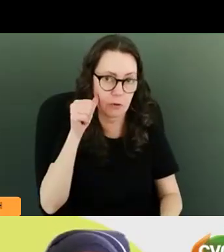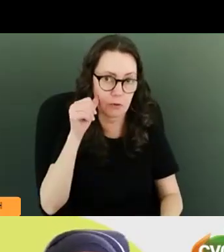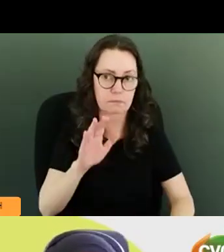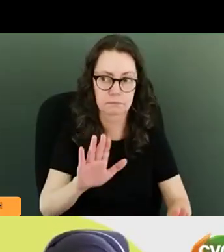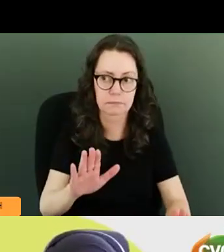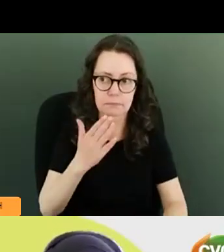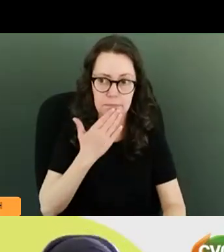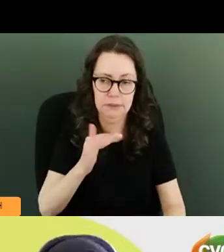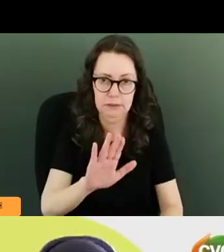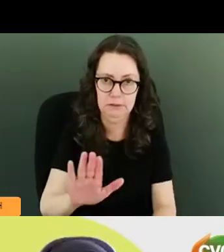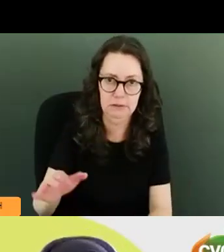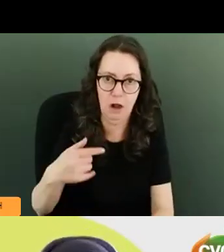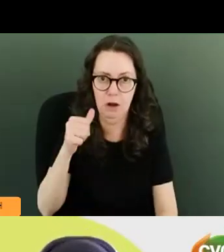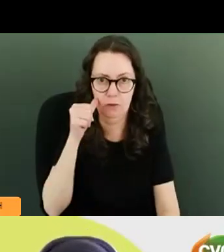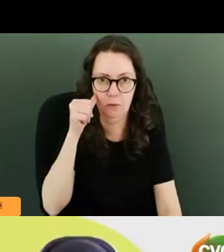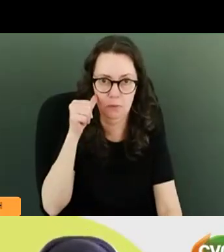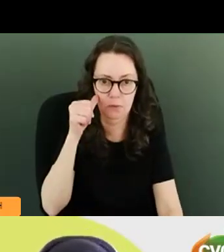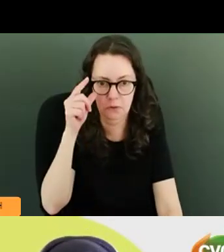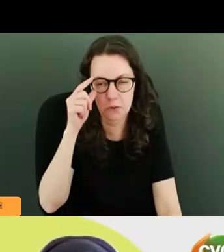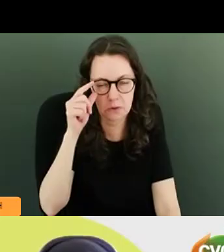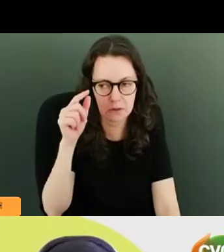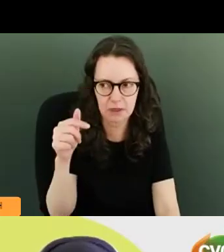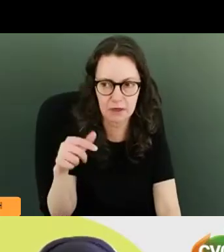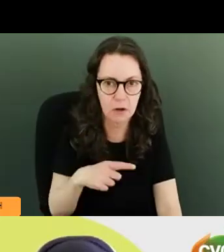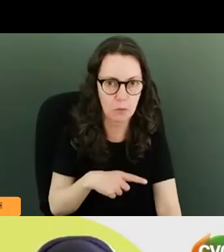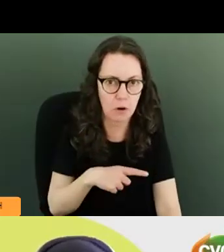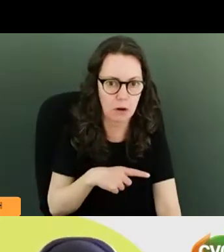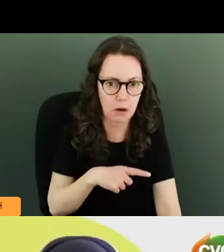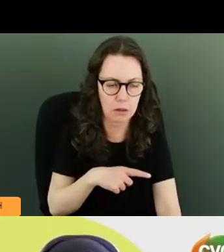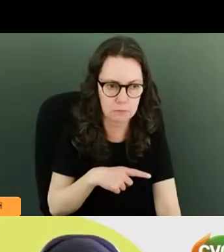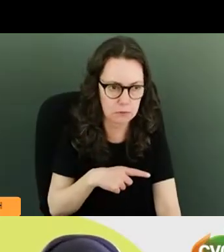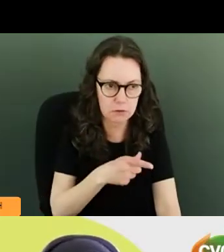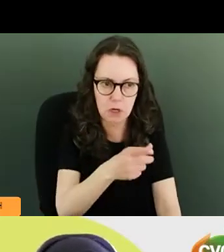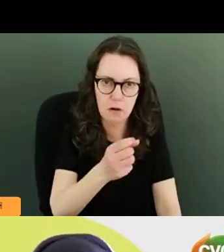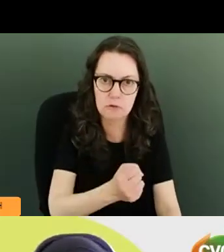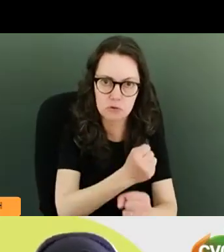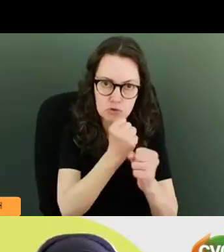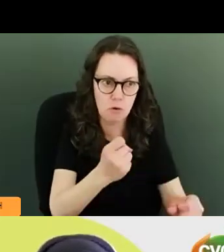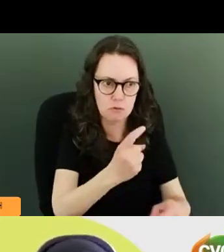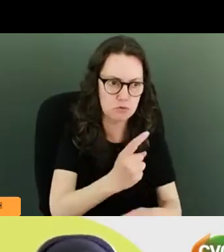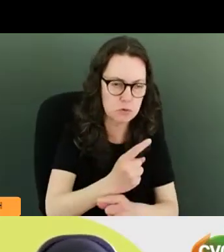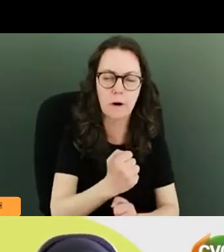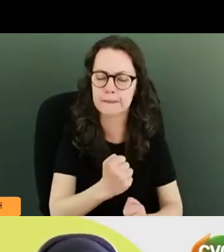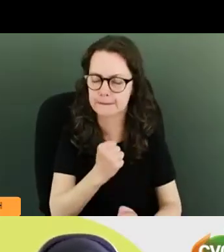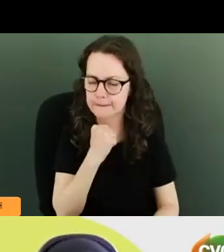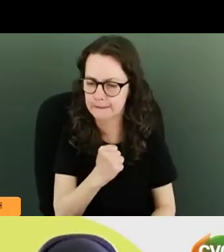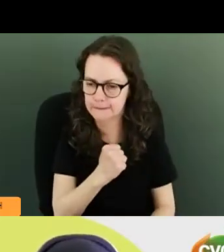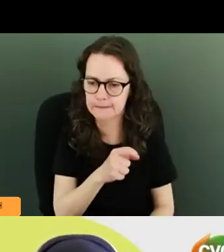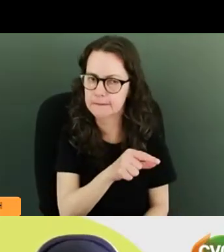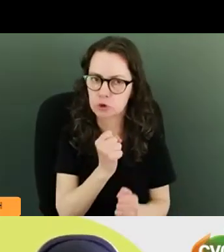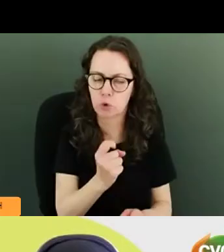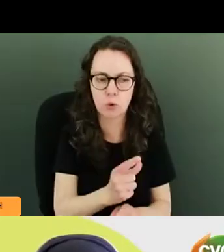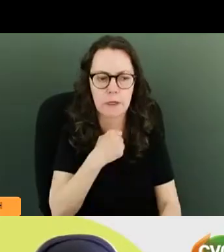expertise. Throughout this project, I've been so inspired by the passion and strength of every co-designer that I've